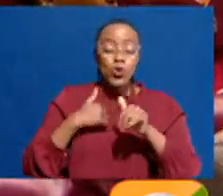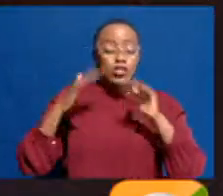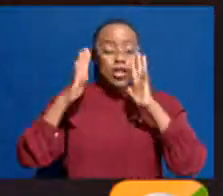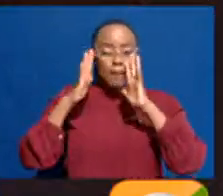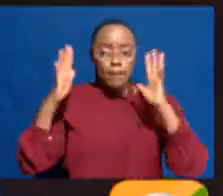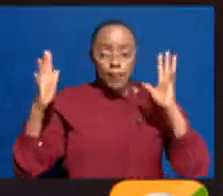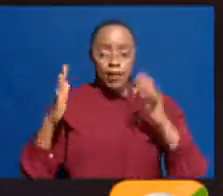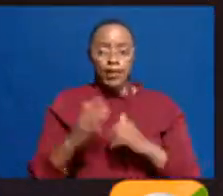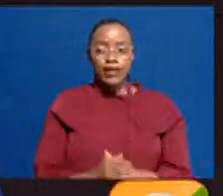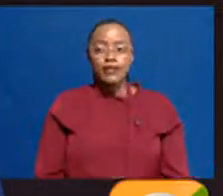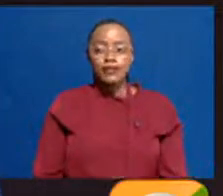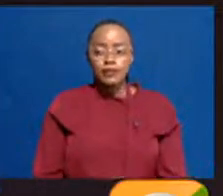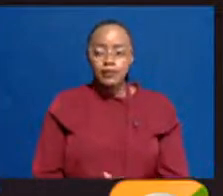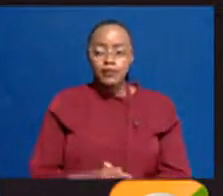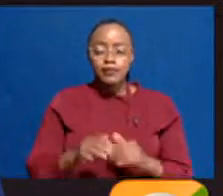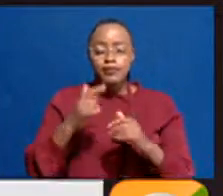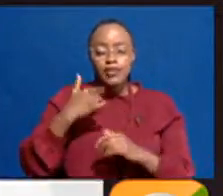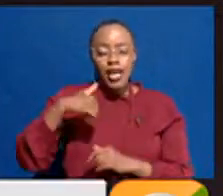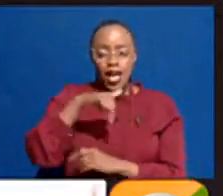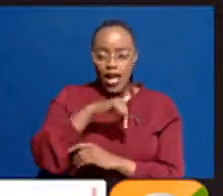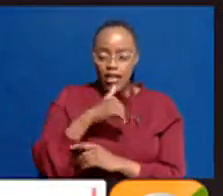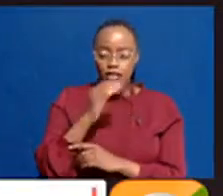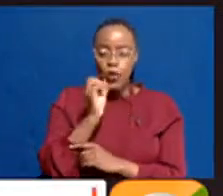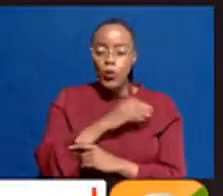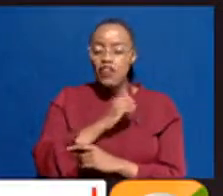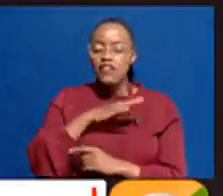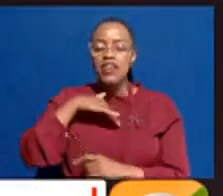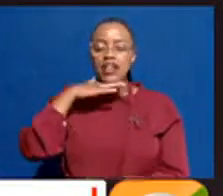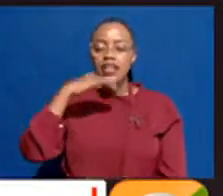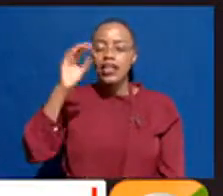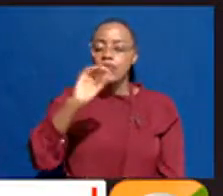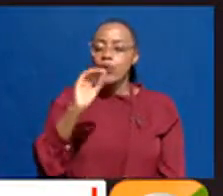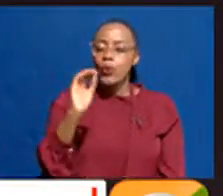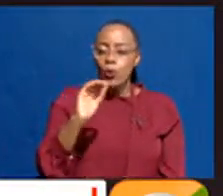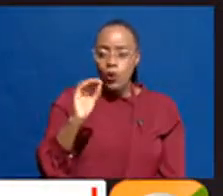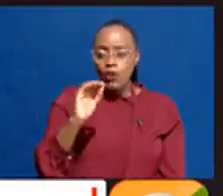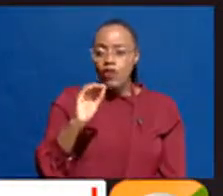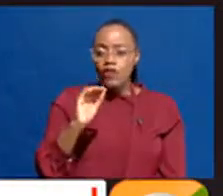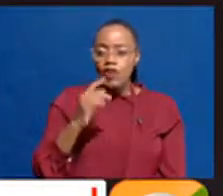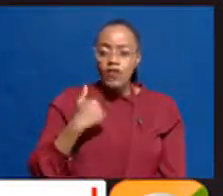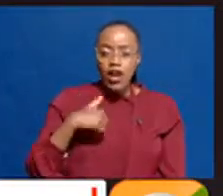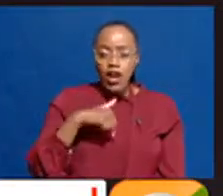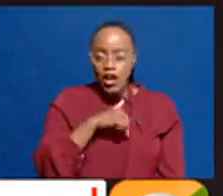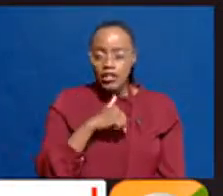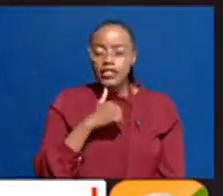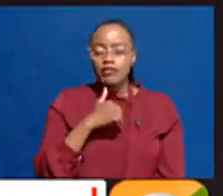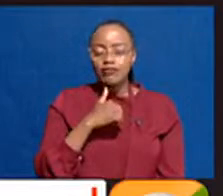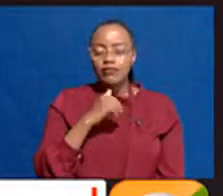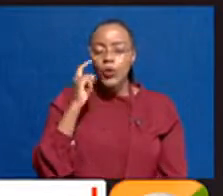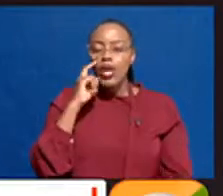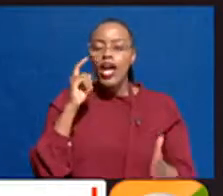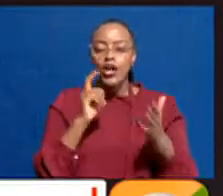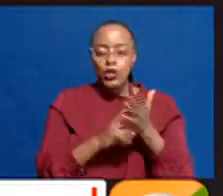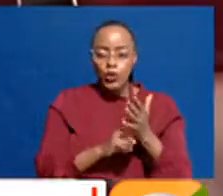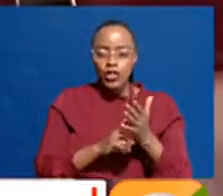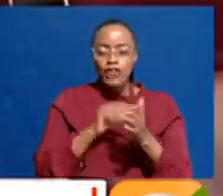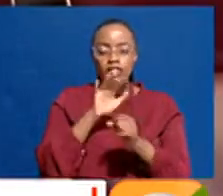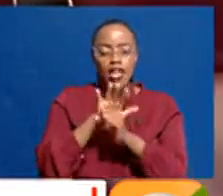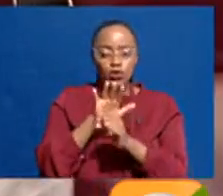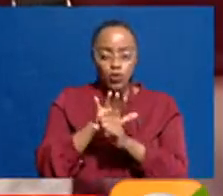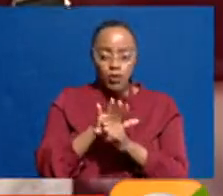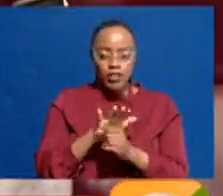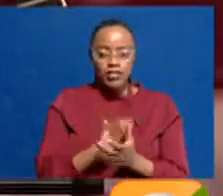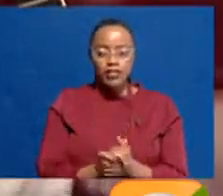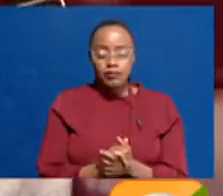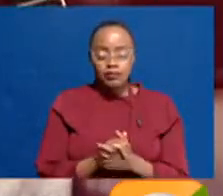immeasurable. Let us not fear death. Let us not even acknowledge death too much.